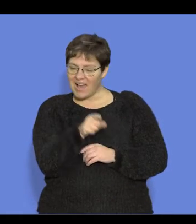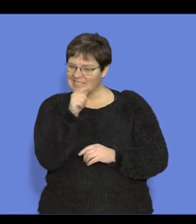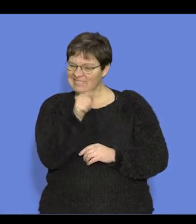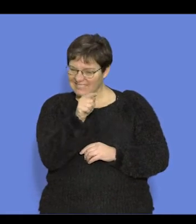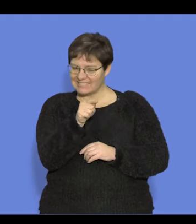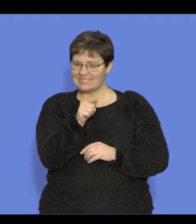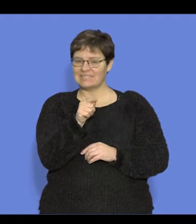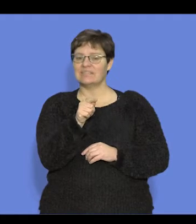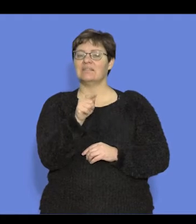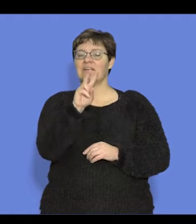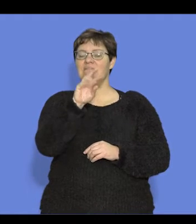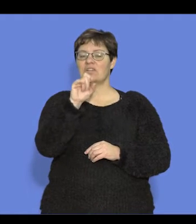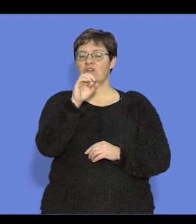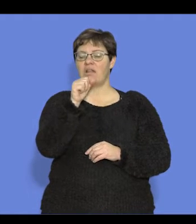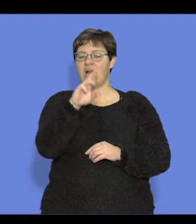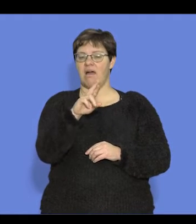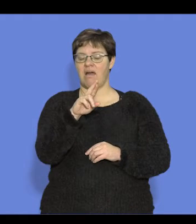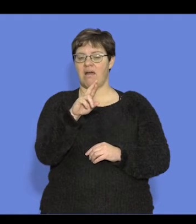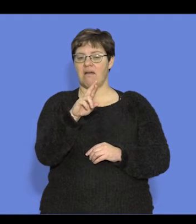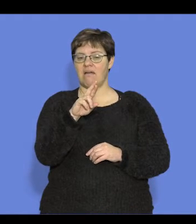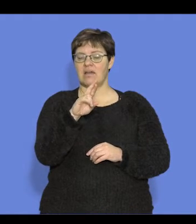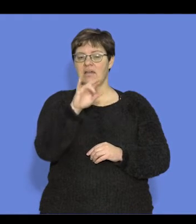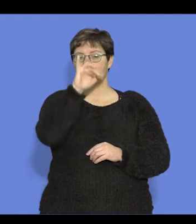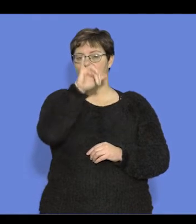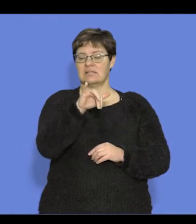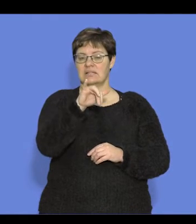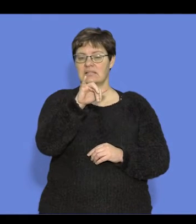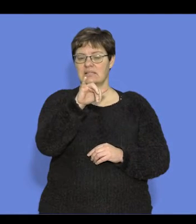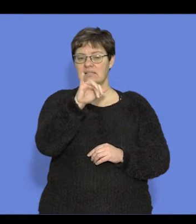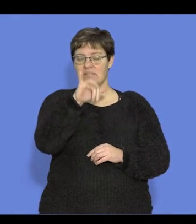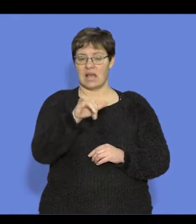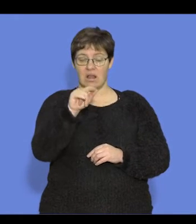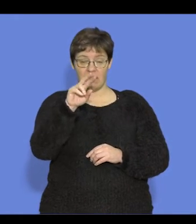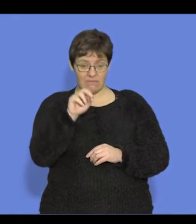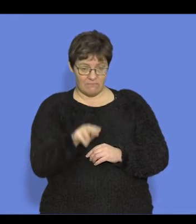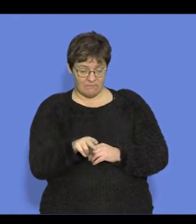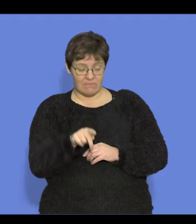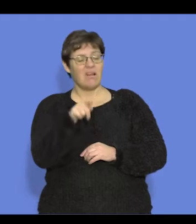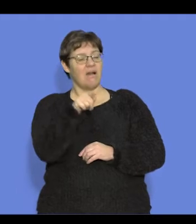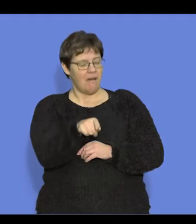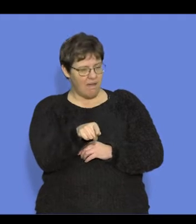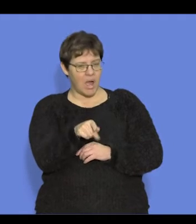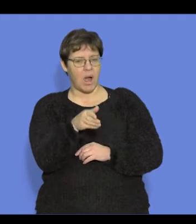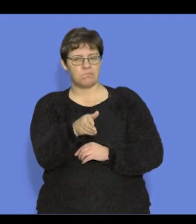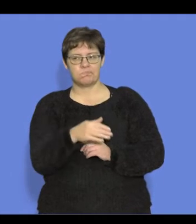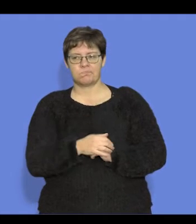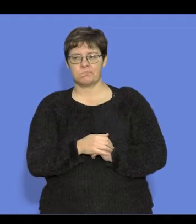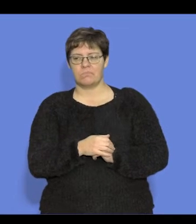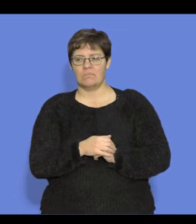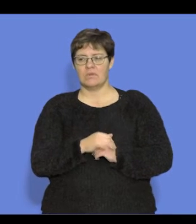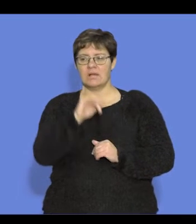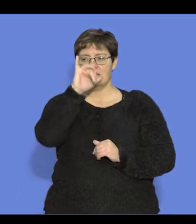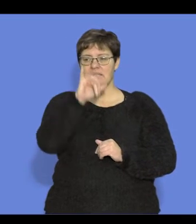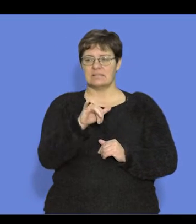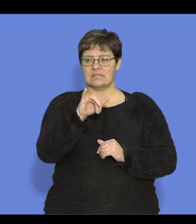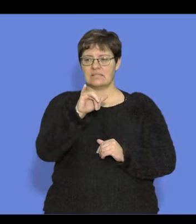vascular bundles are containing xylem. And that the xylem vessels are blue, which